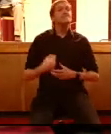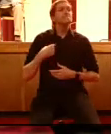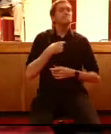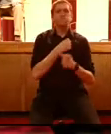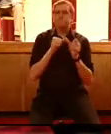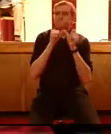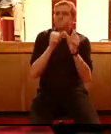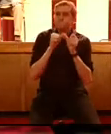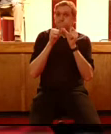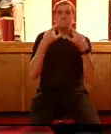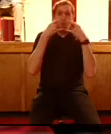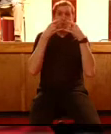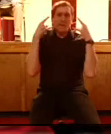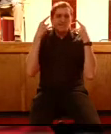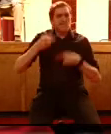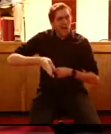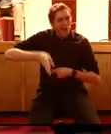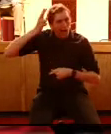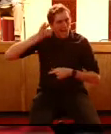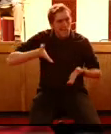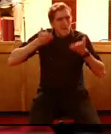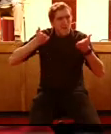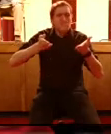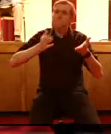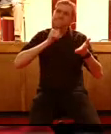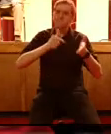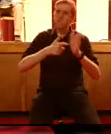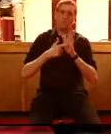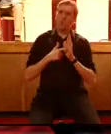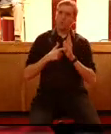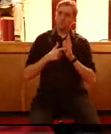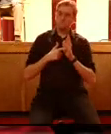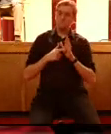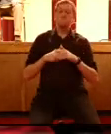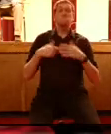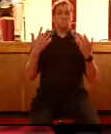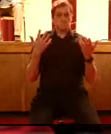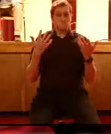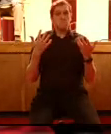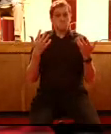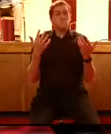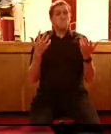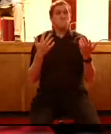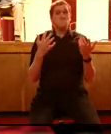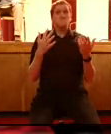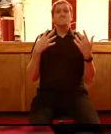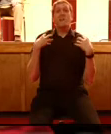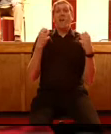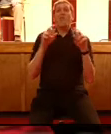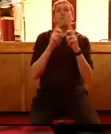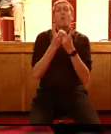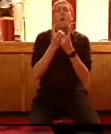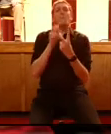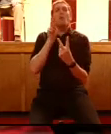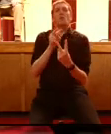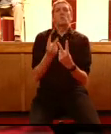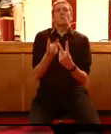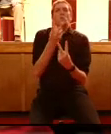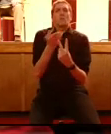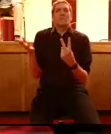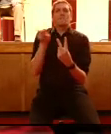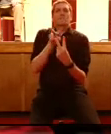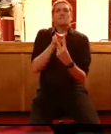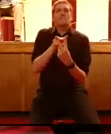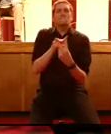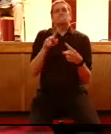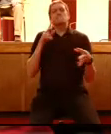with masks as highly recommended and not required. Because the health department looks at 2 factors when they